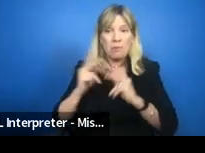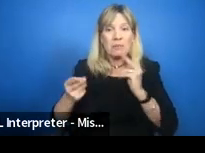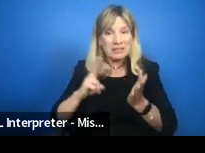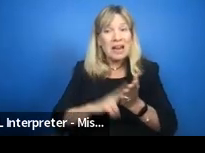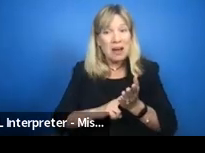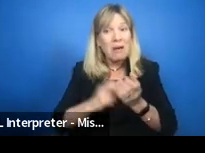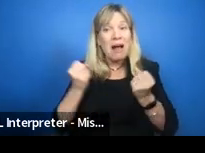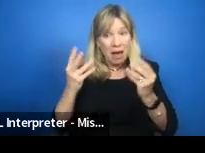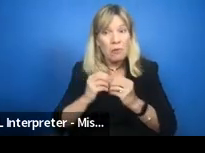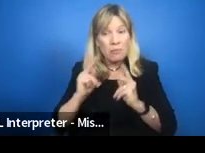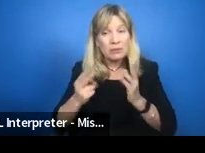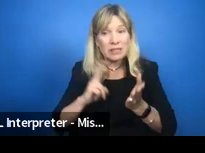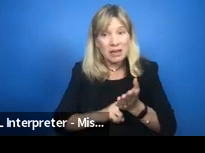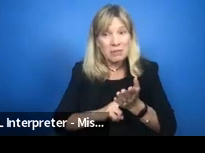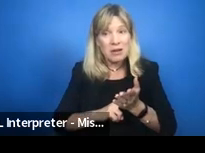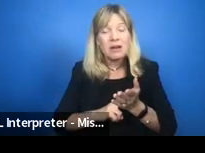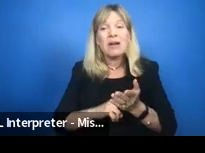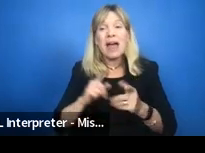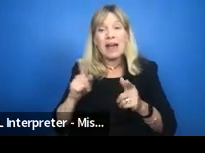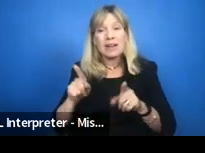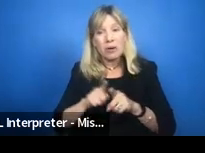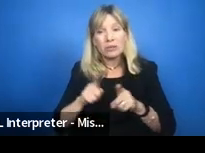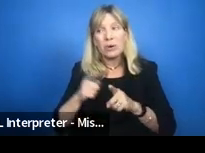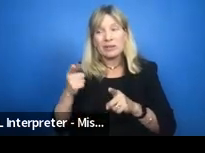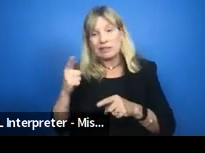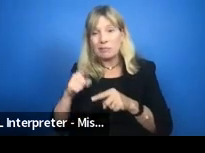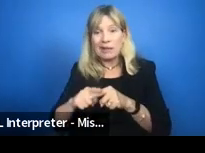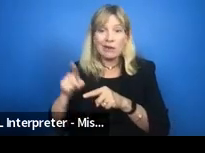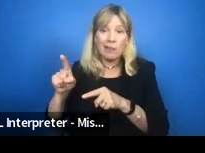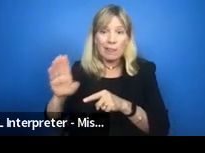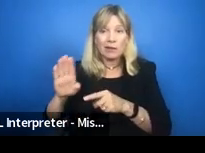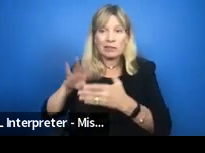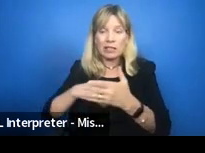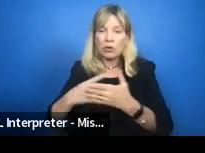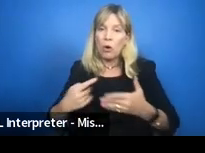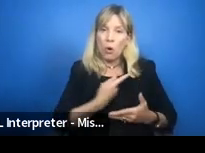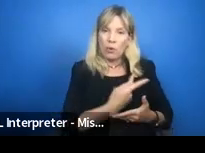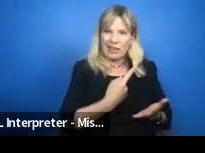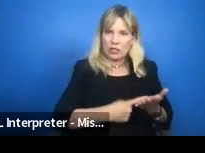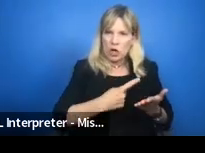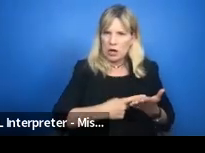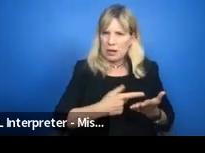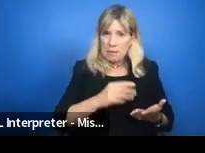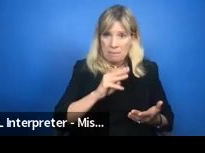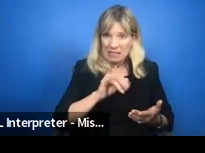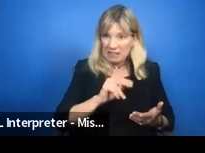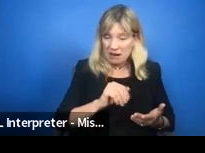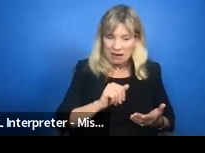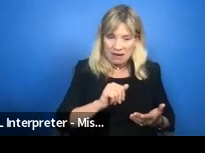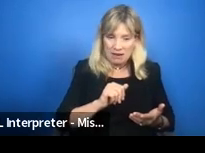but it also is a matter of people's schedules. We can talk about it and see. I don't know, Mina, if you're up for it.